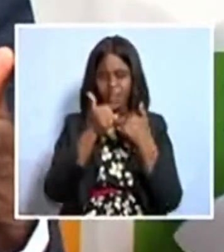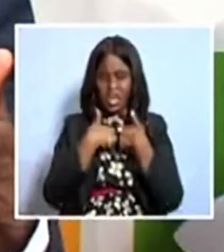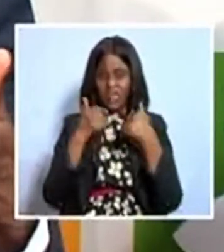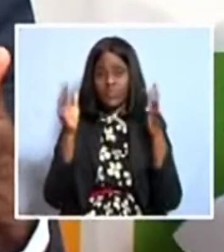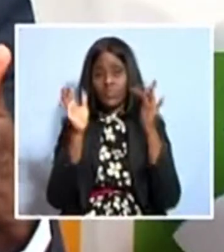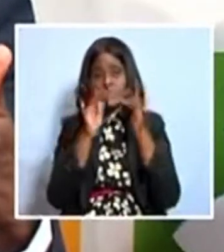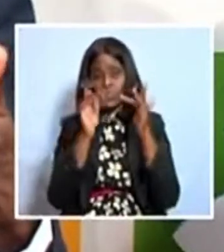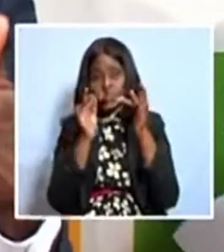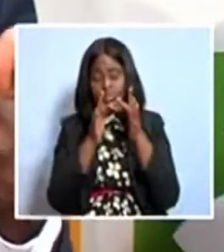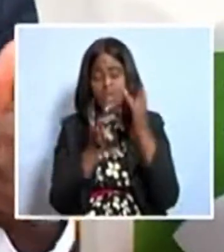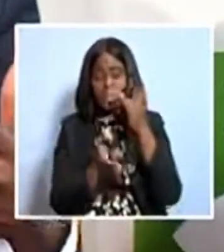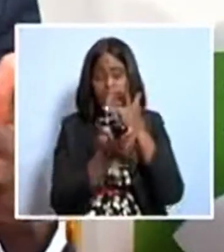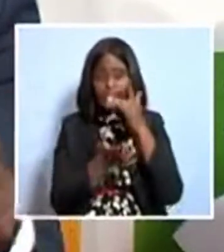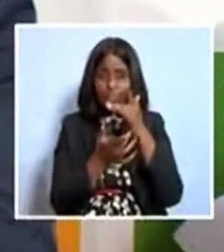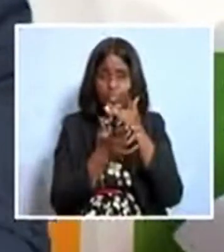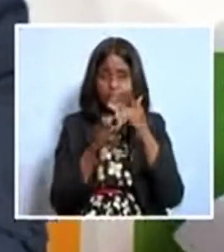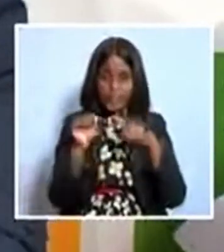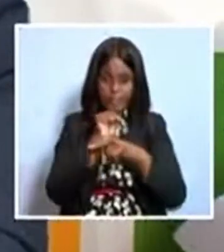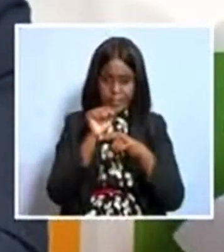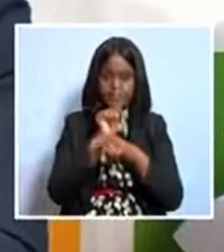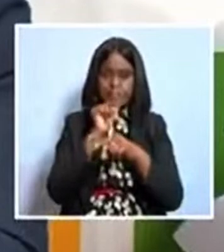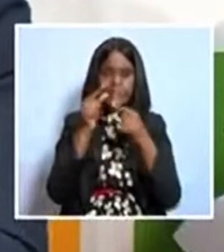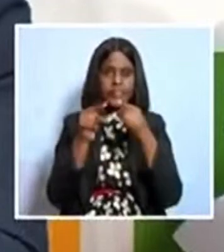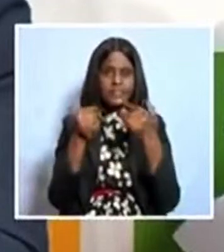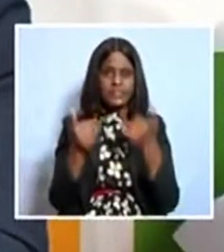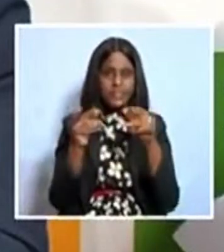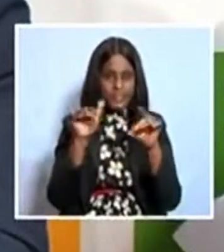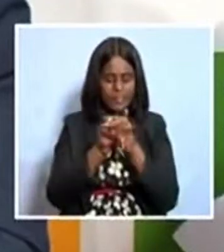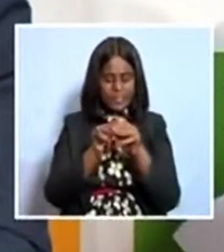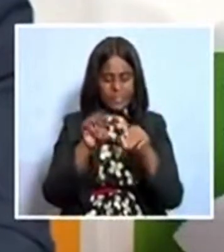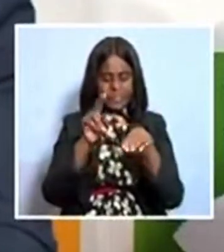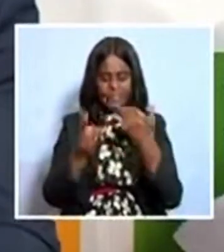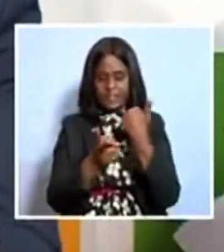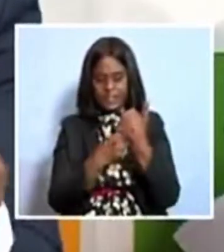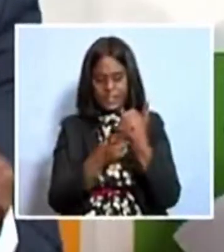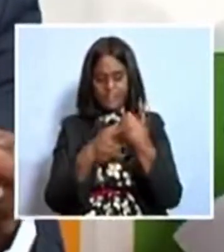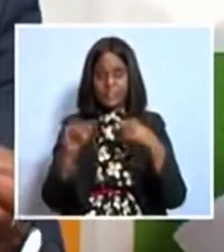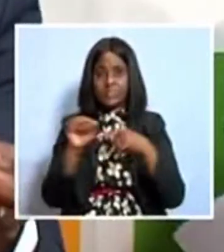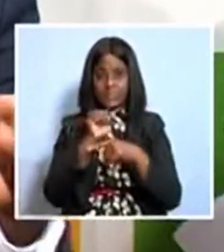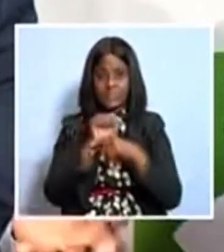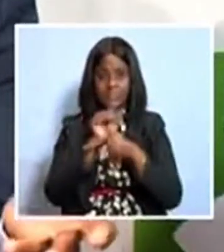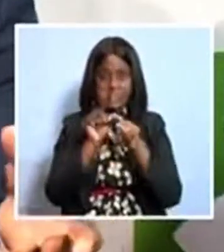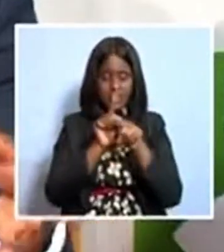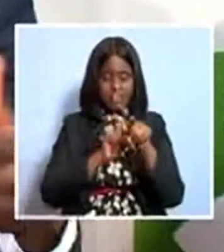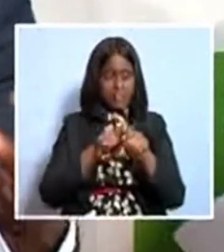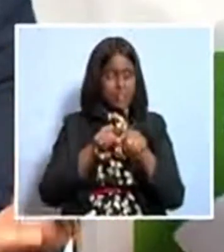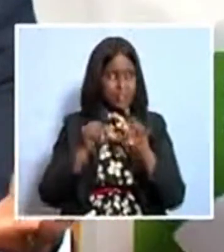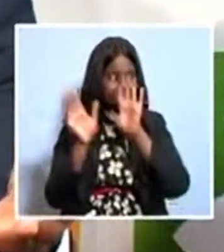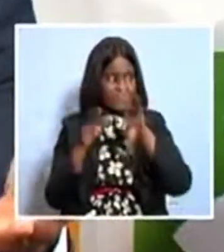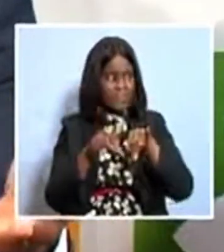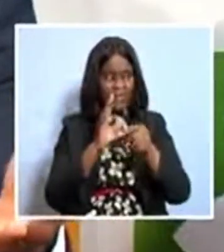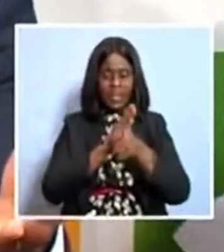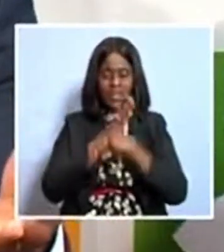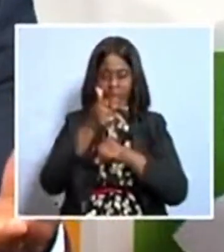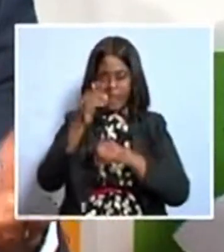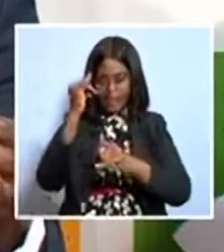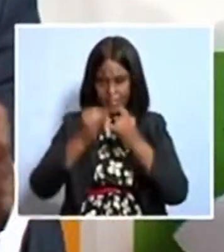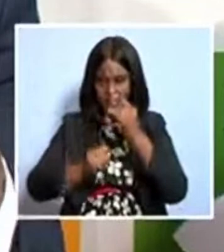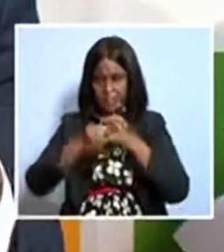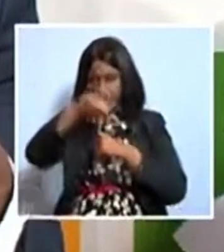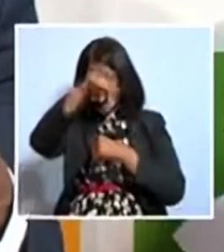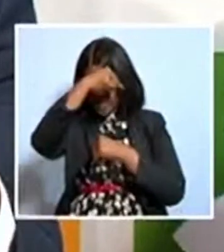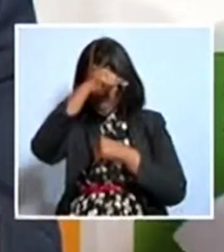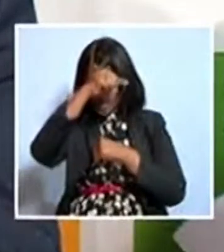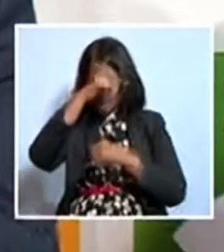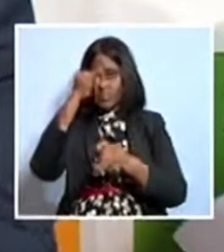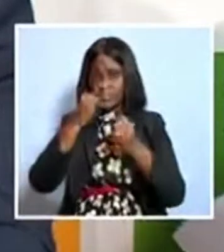now, those trainings are not done at vocational training. So it leads to high unemployment when they graduate. So